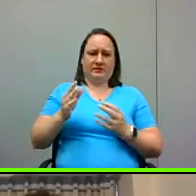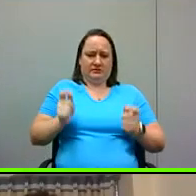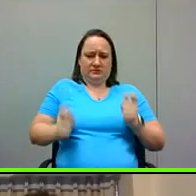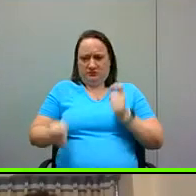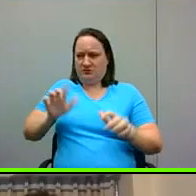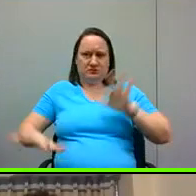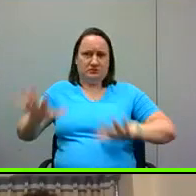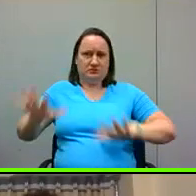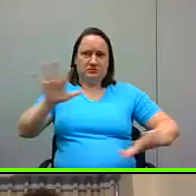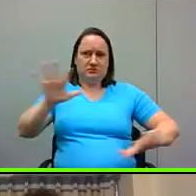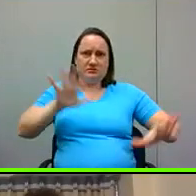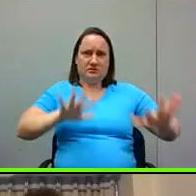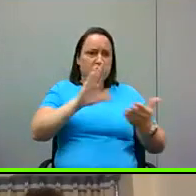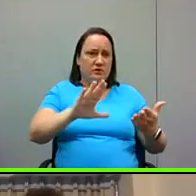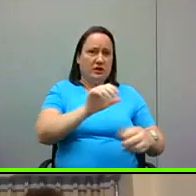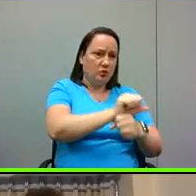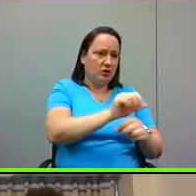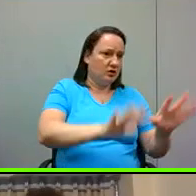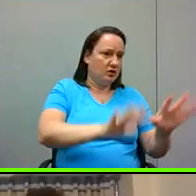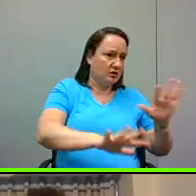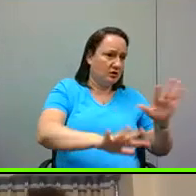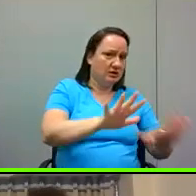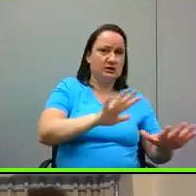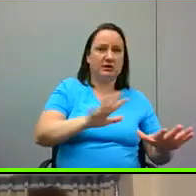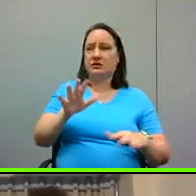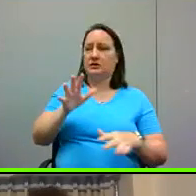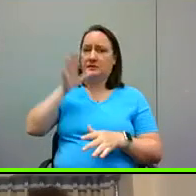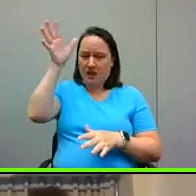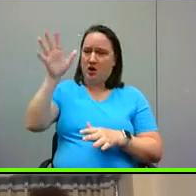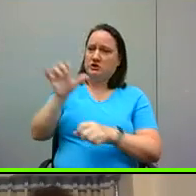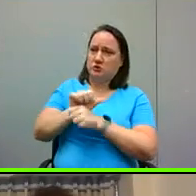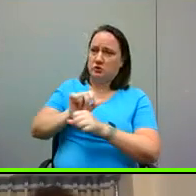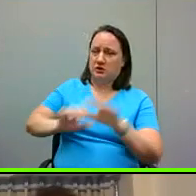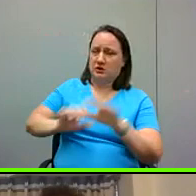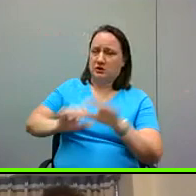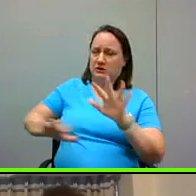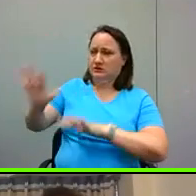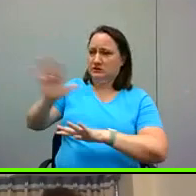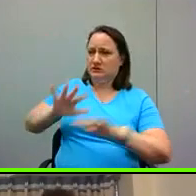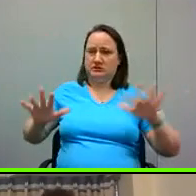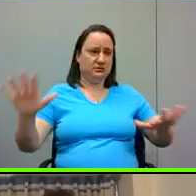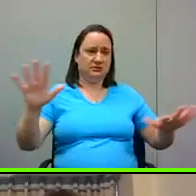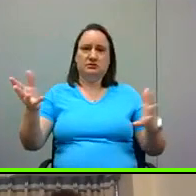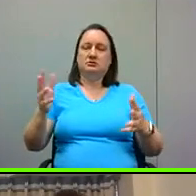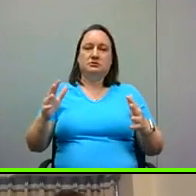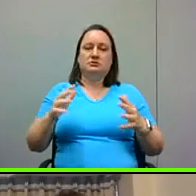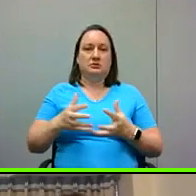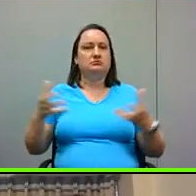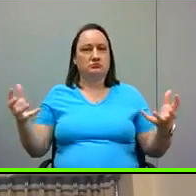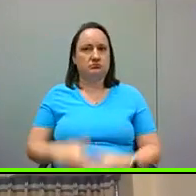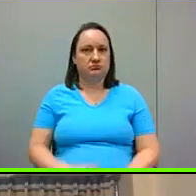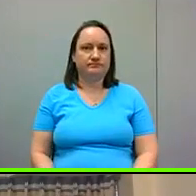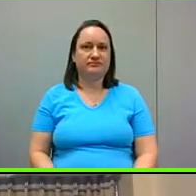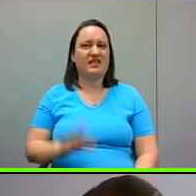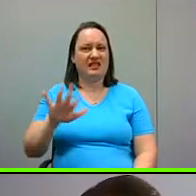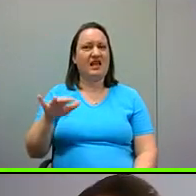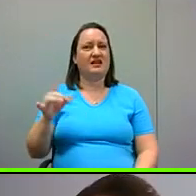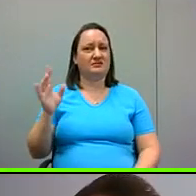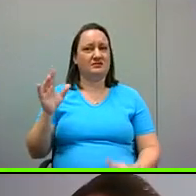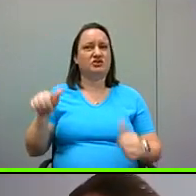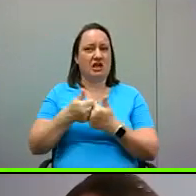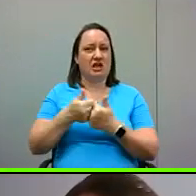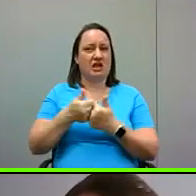own work, and trying to help their students finish their year out with virtual school learning. And so that has been a challenge for our staff. Dawn